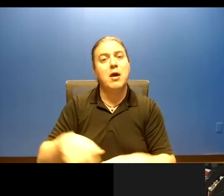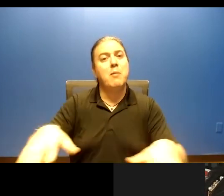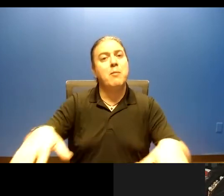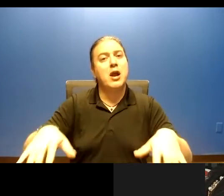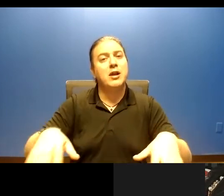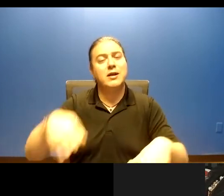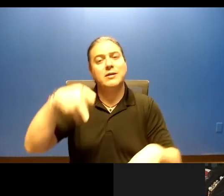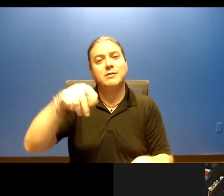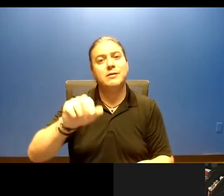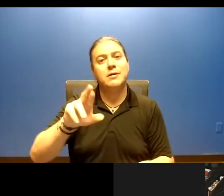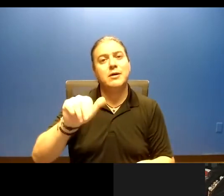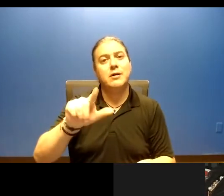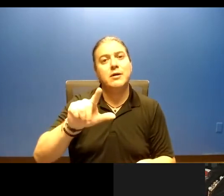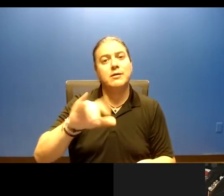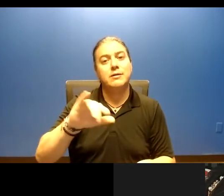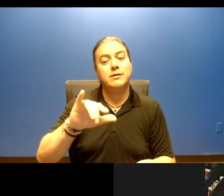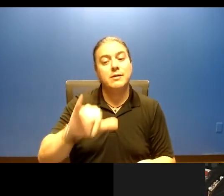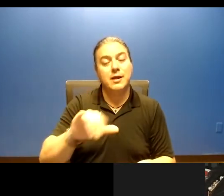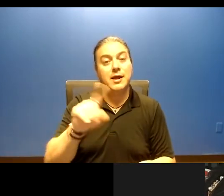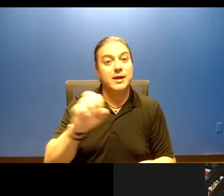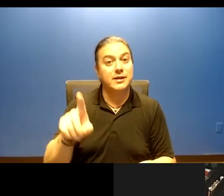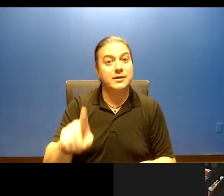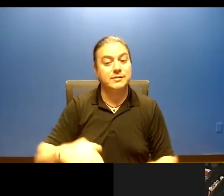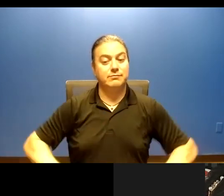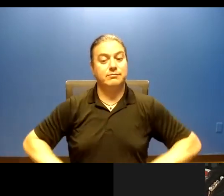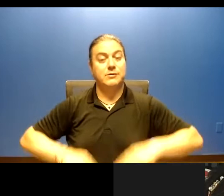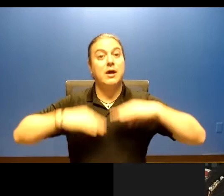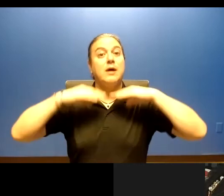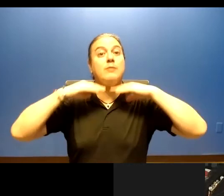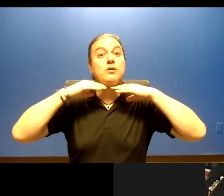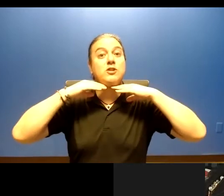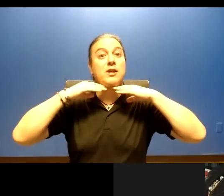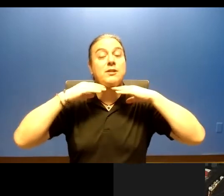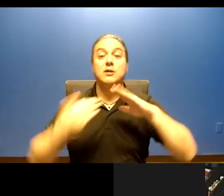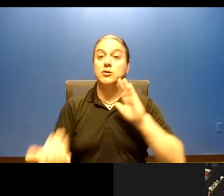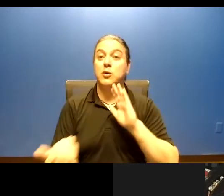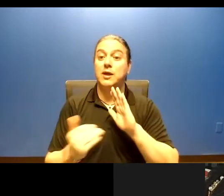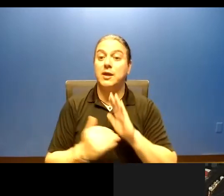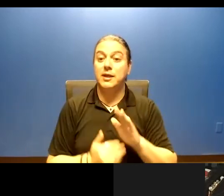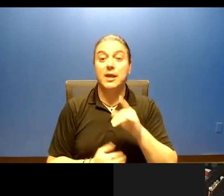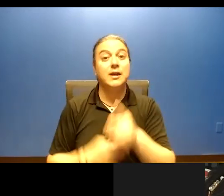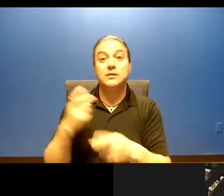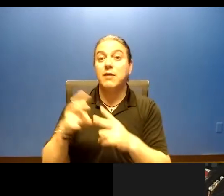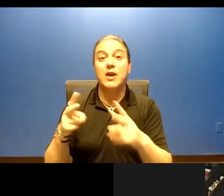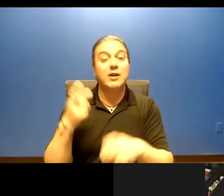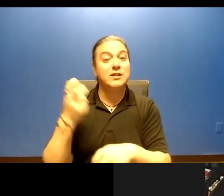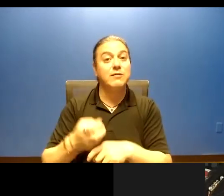abdominal strength, it is something that is terribly difficult.